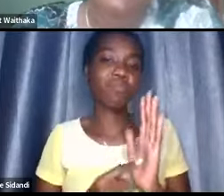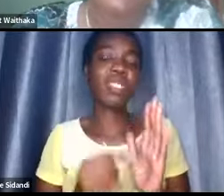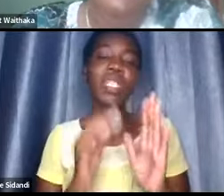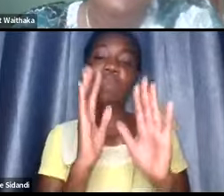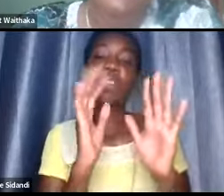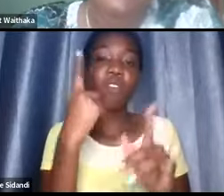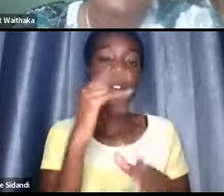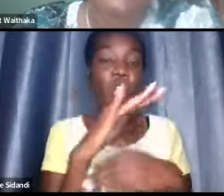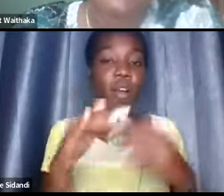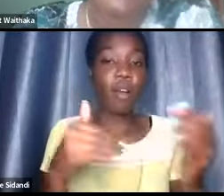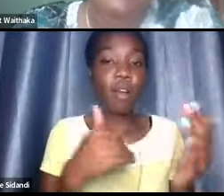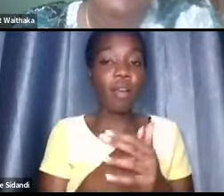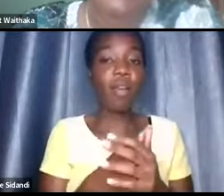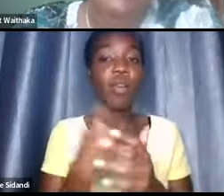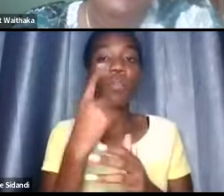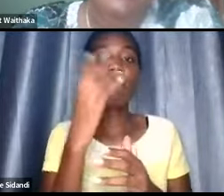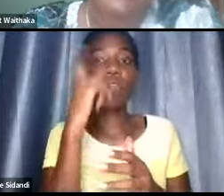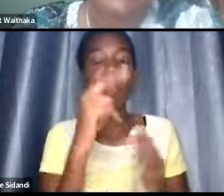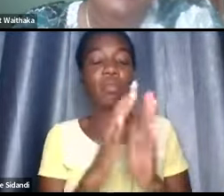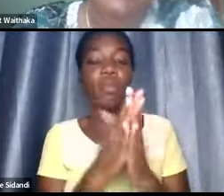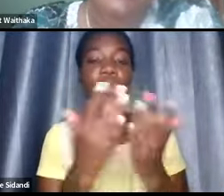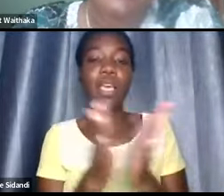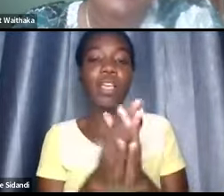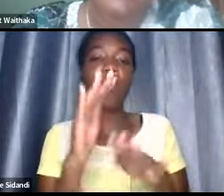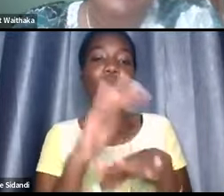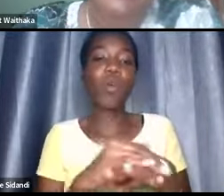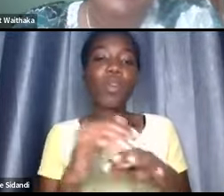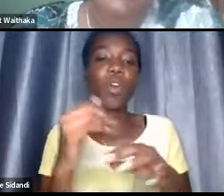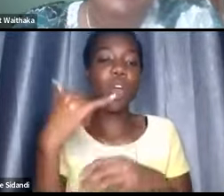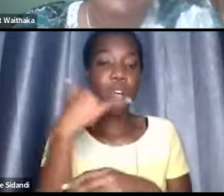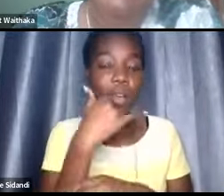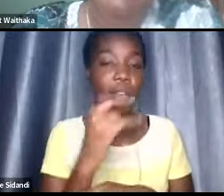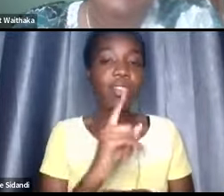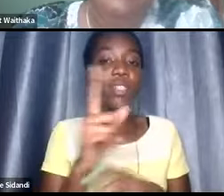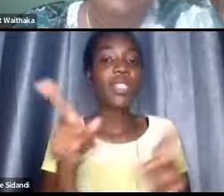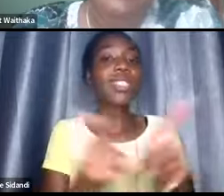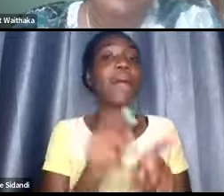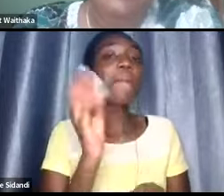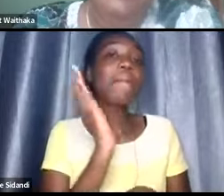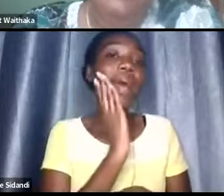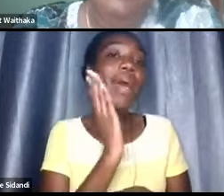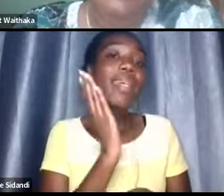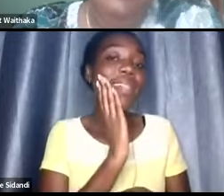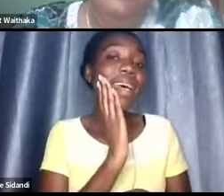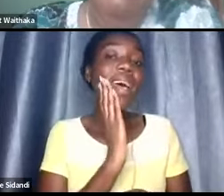and those who are tuned in on Facebook. As a mother, how do I